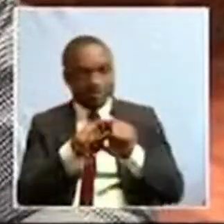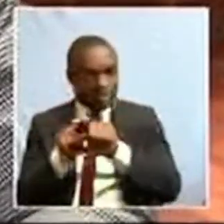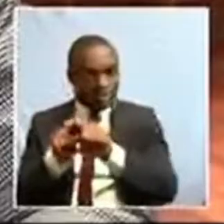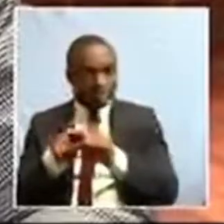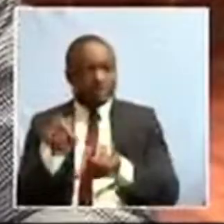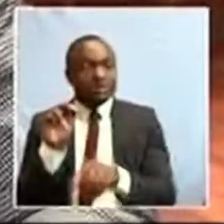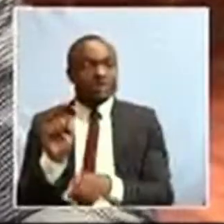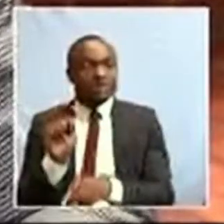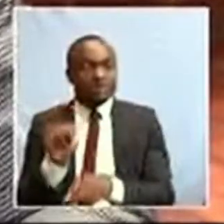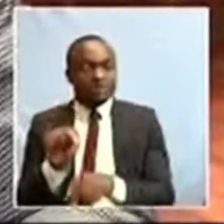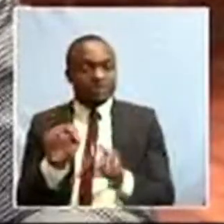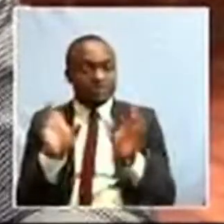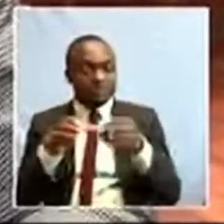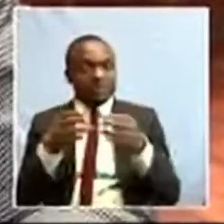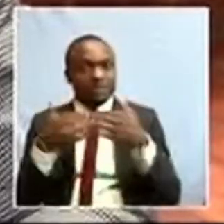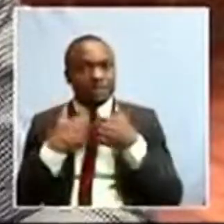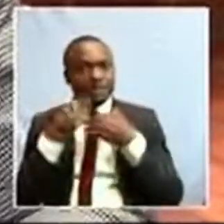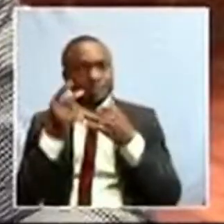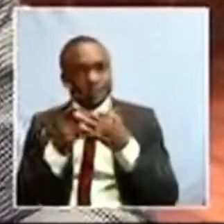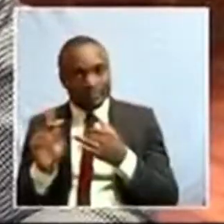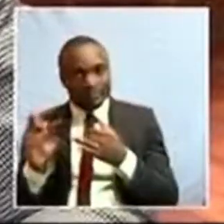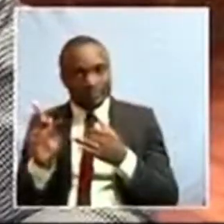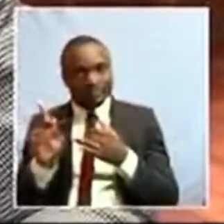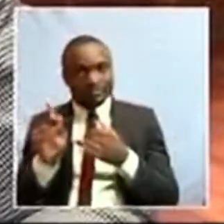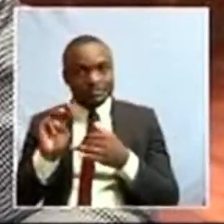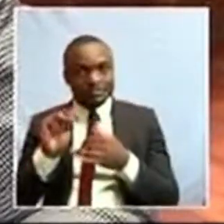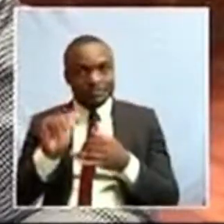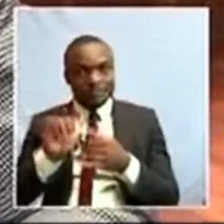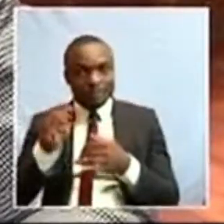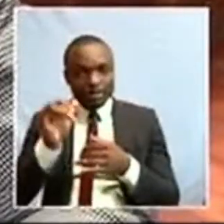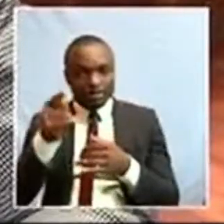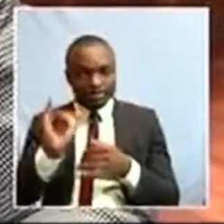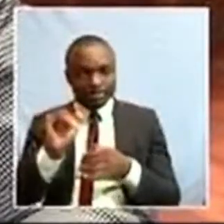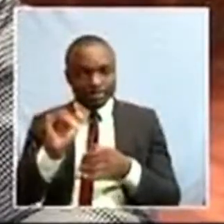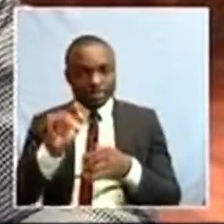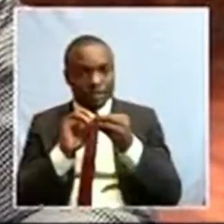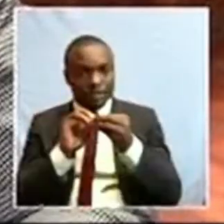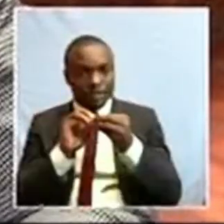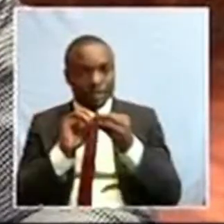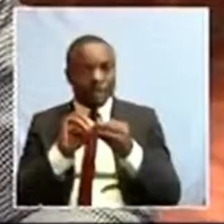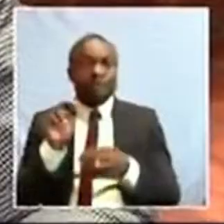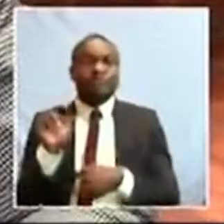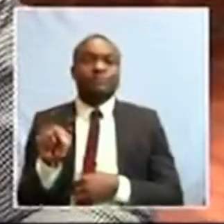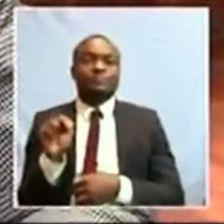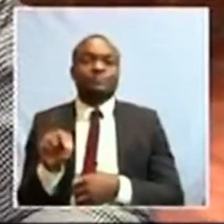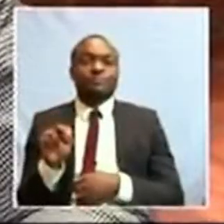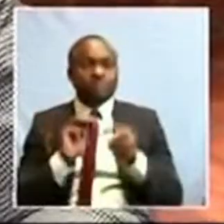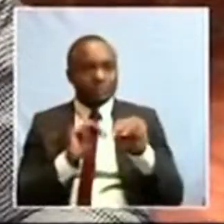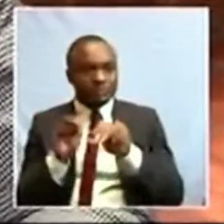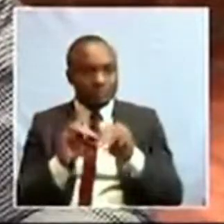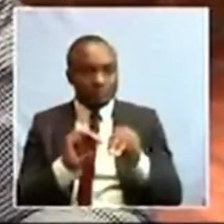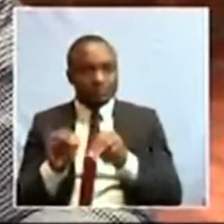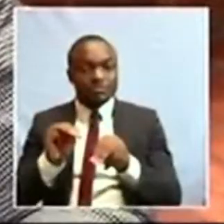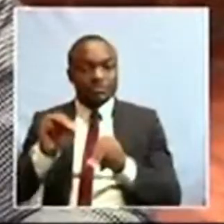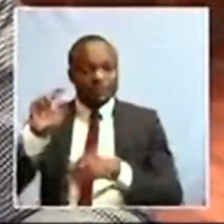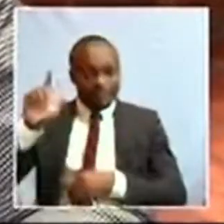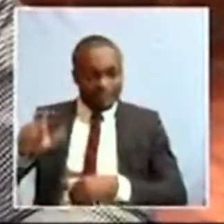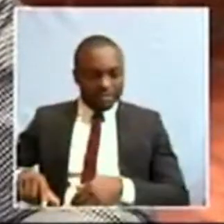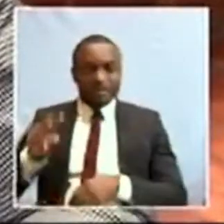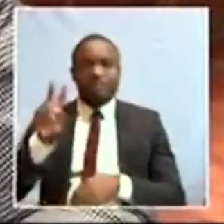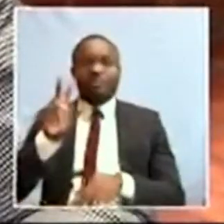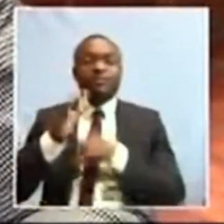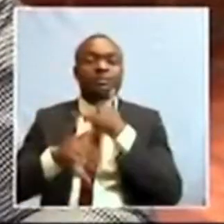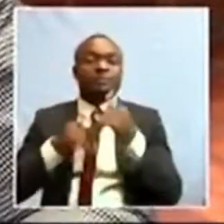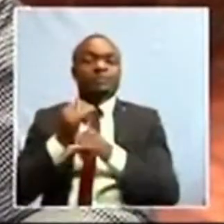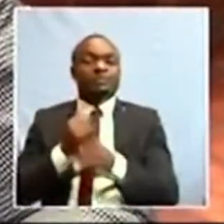Ndola Council, because we've got part of Masaiti that is in Ndola side. So we usually depend on Ndola. However, Chair, I think management, the last 2 years, we